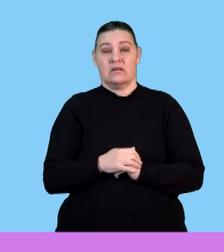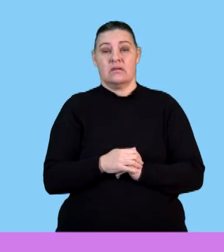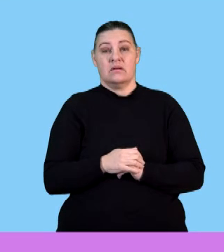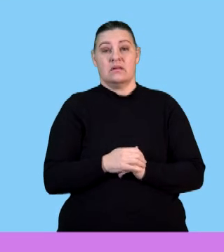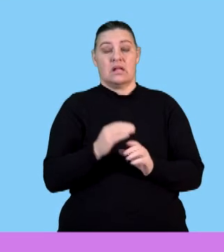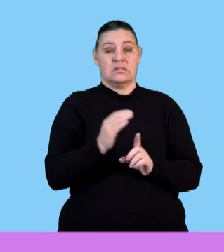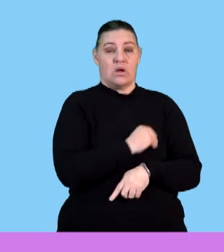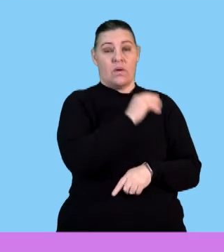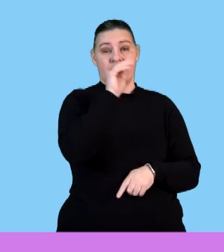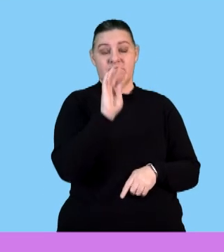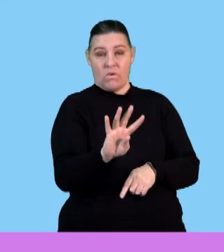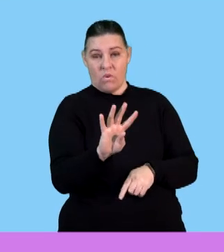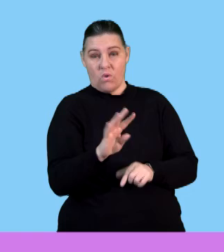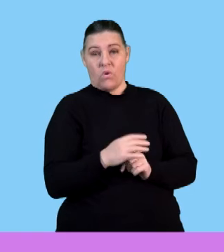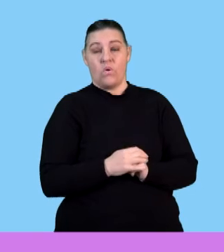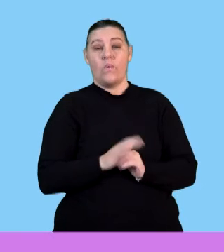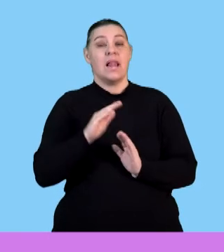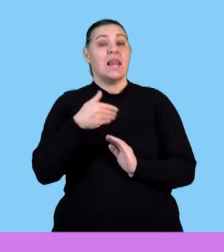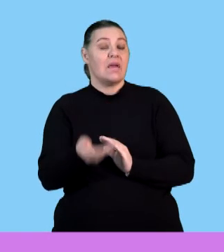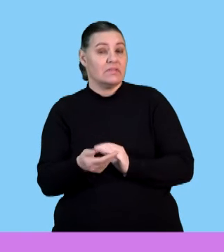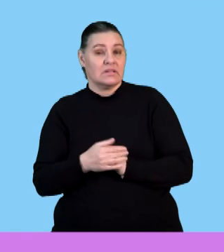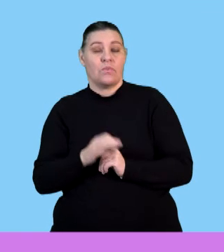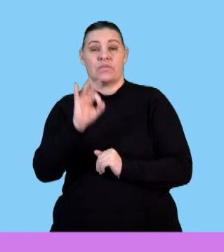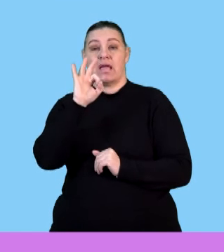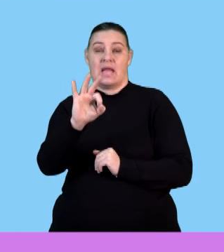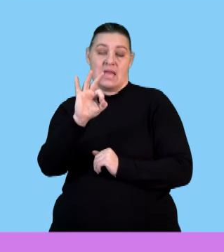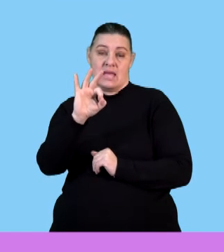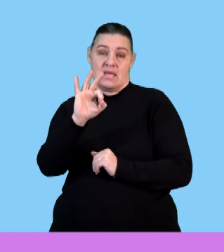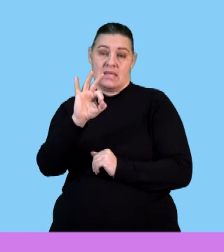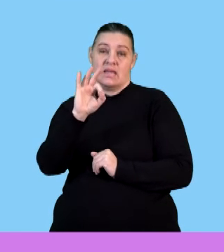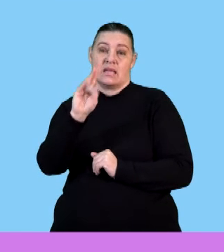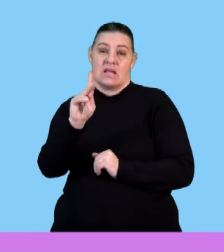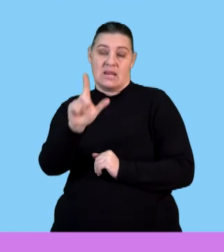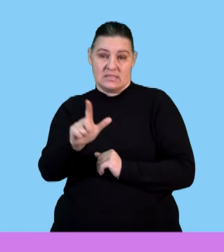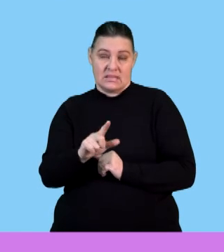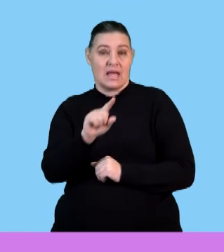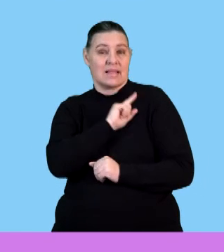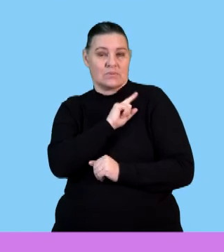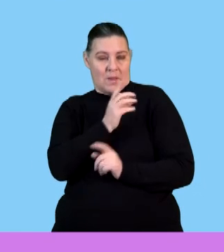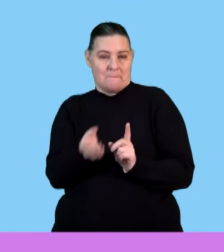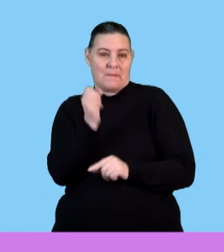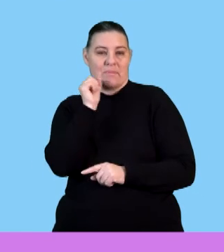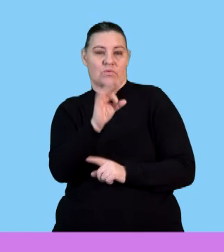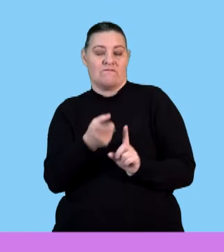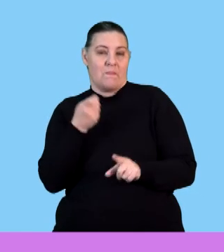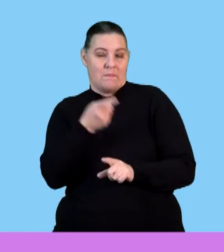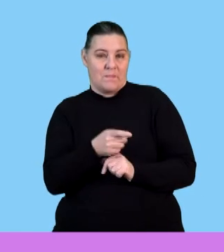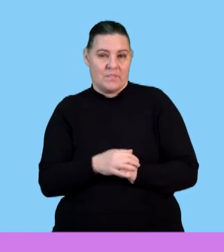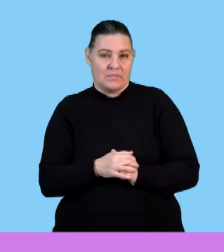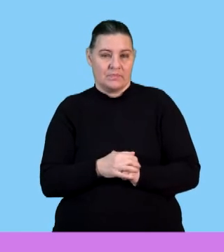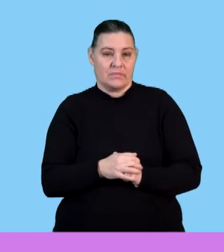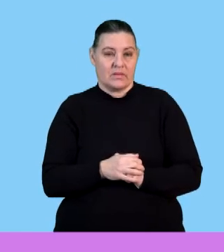Then we took away 4. And what are we left with? 3 kiloliters. And that's where we got those 3 from. Nice